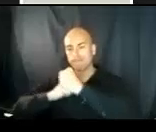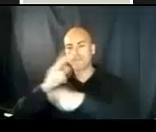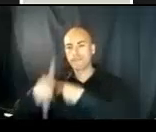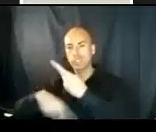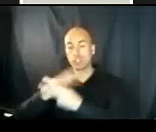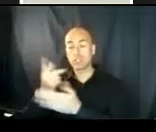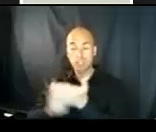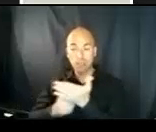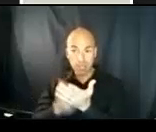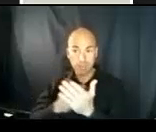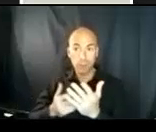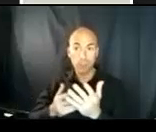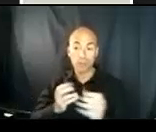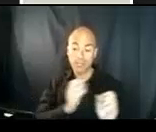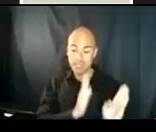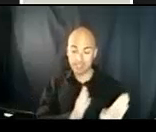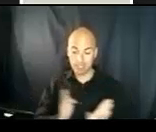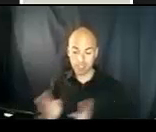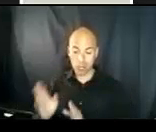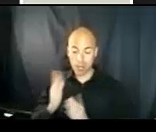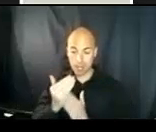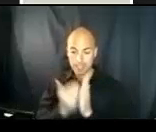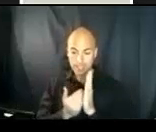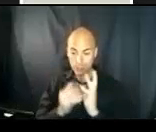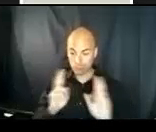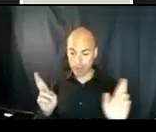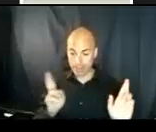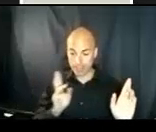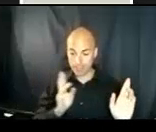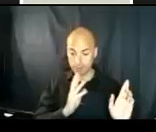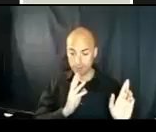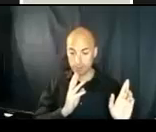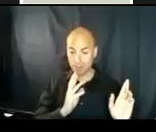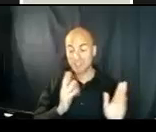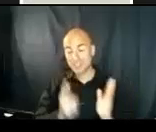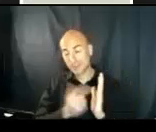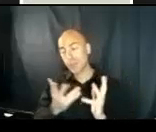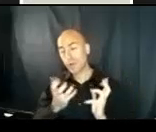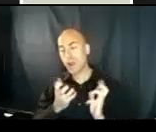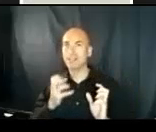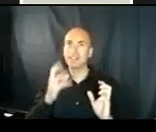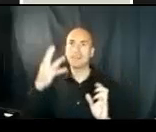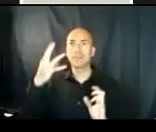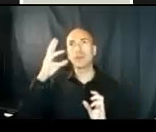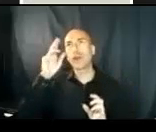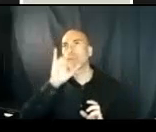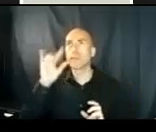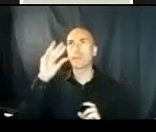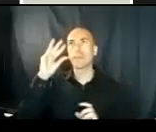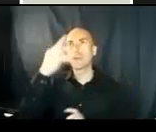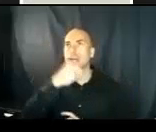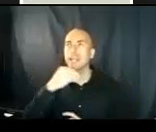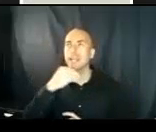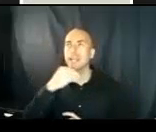could really go, some of us, love our lessons to look pretty and engaging, and, we talked about this at the